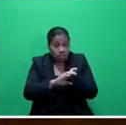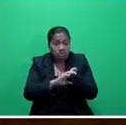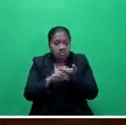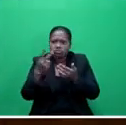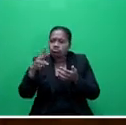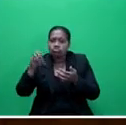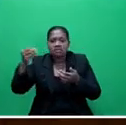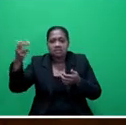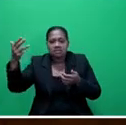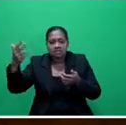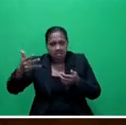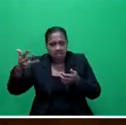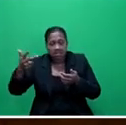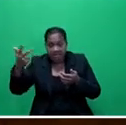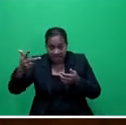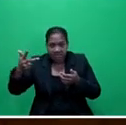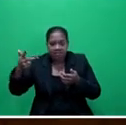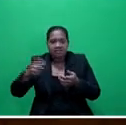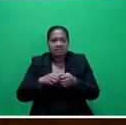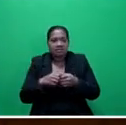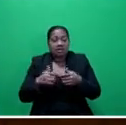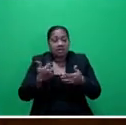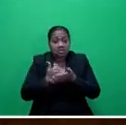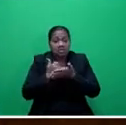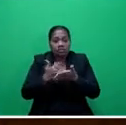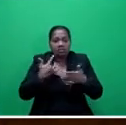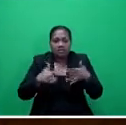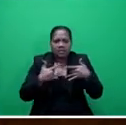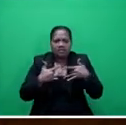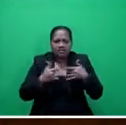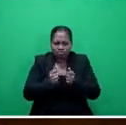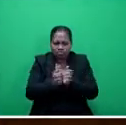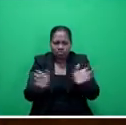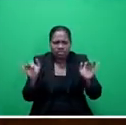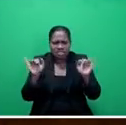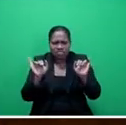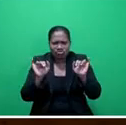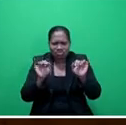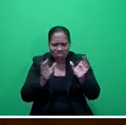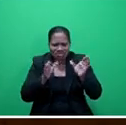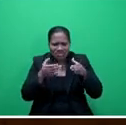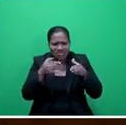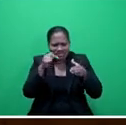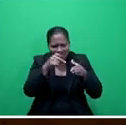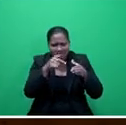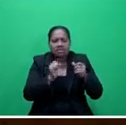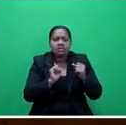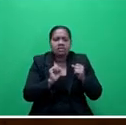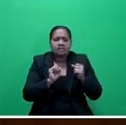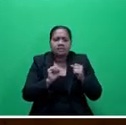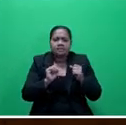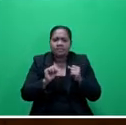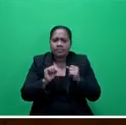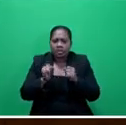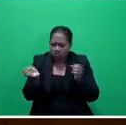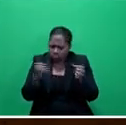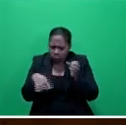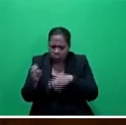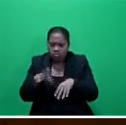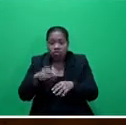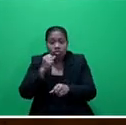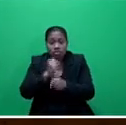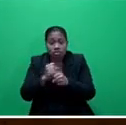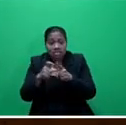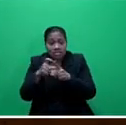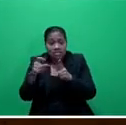both life and general insurance sectors. A marginal pickup in the contribution of the industry to GDP